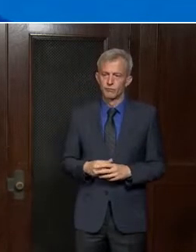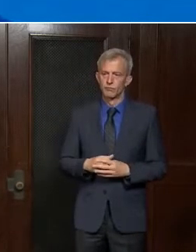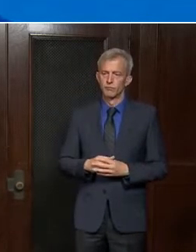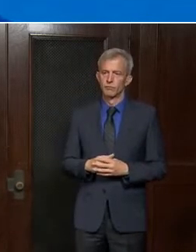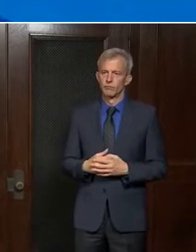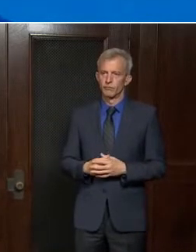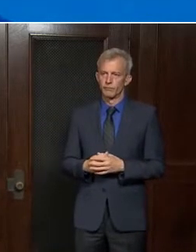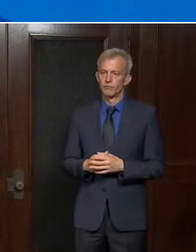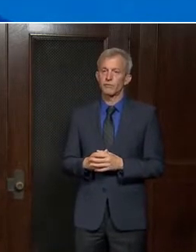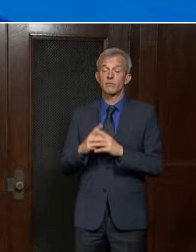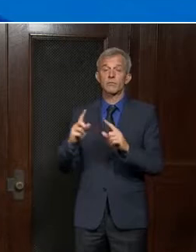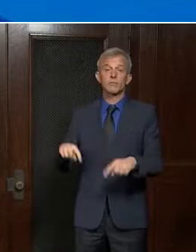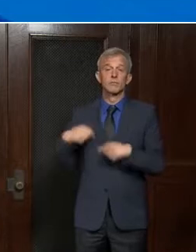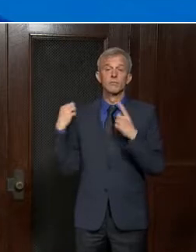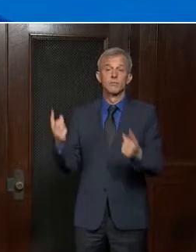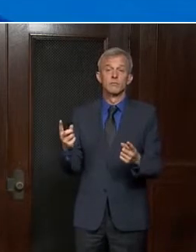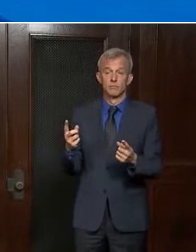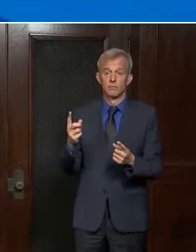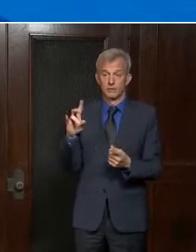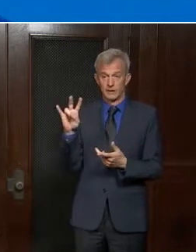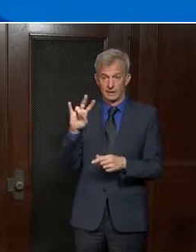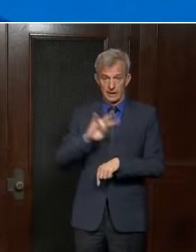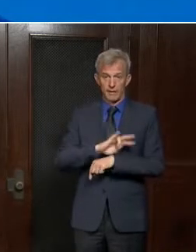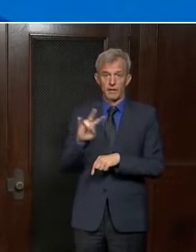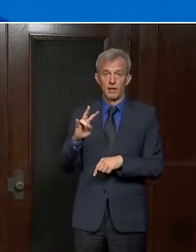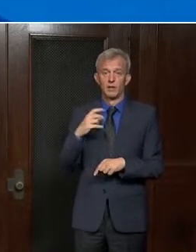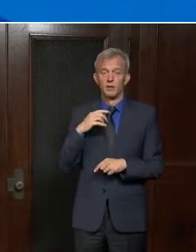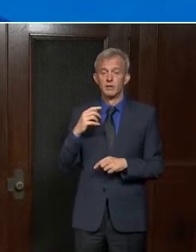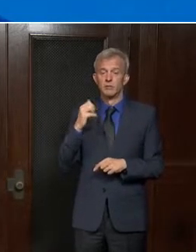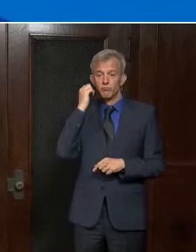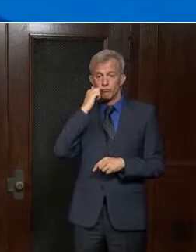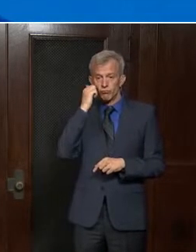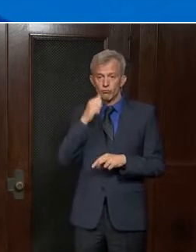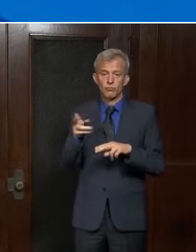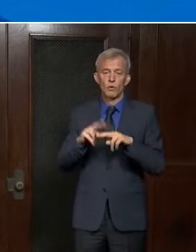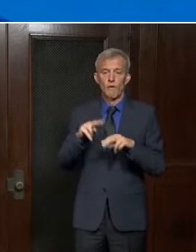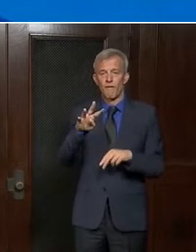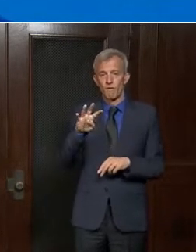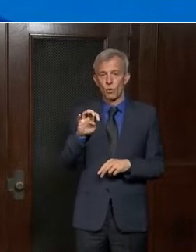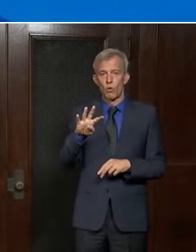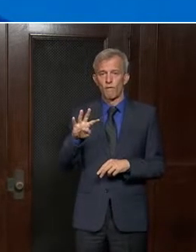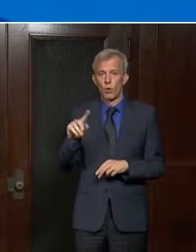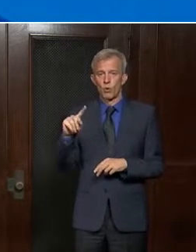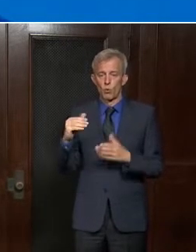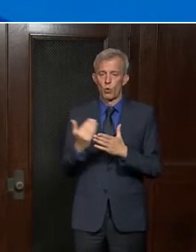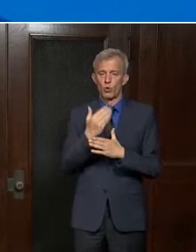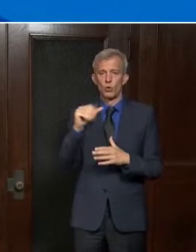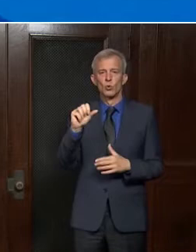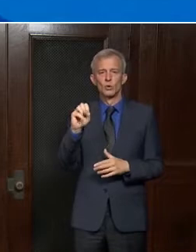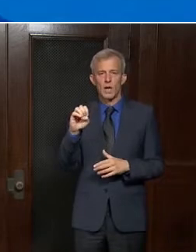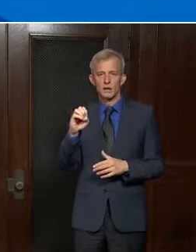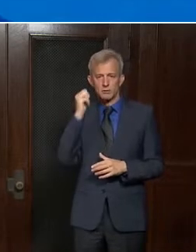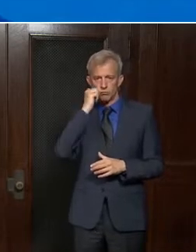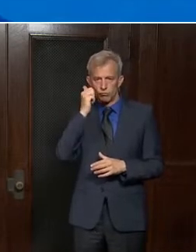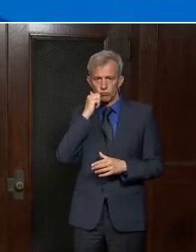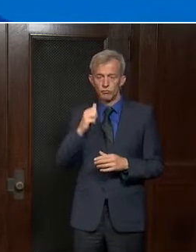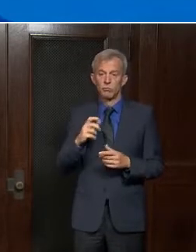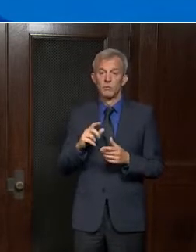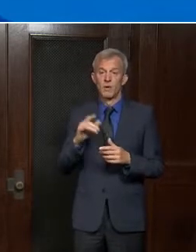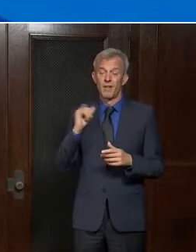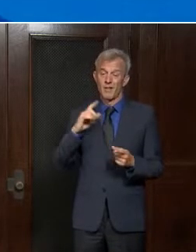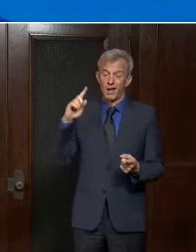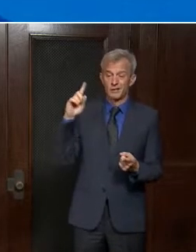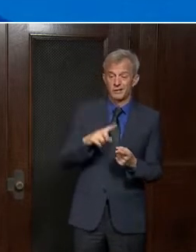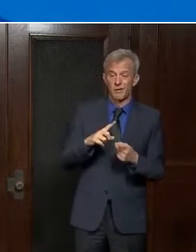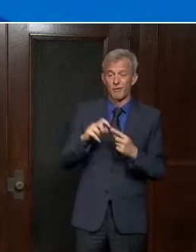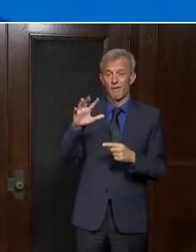past 7 days, our city has seen an average daily increase of 441 new cases, down from a peak of